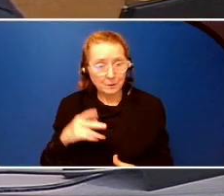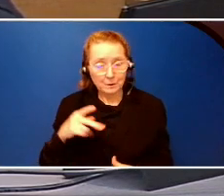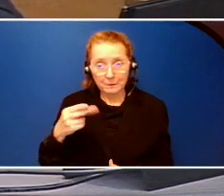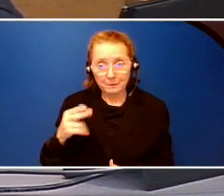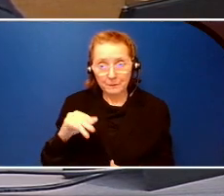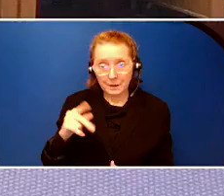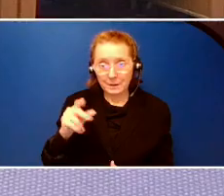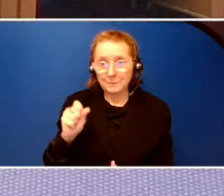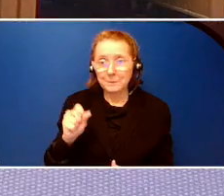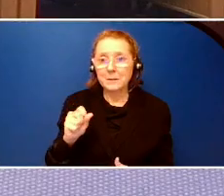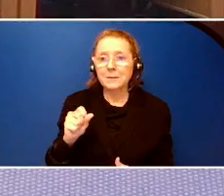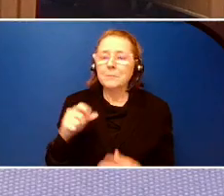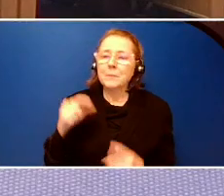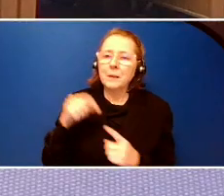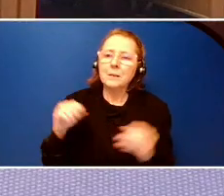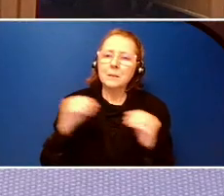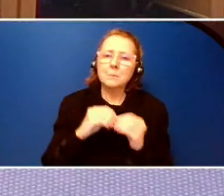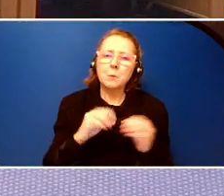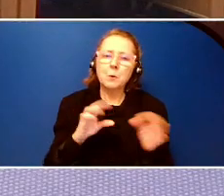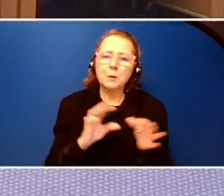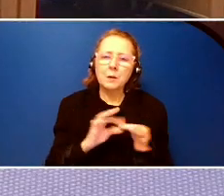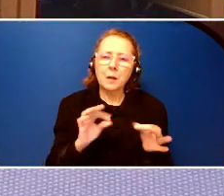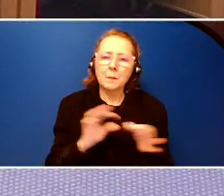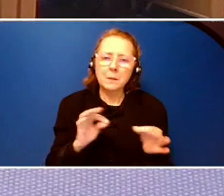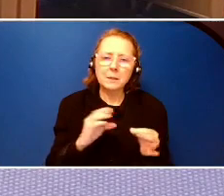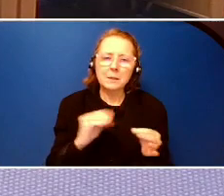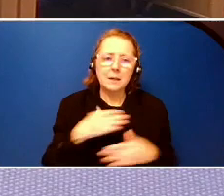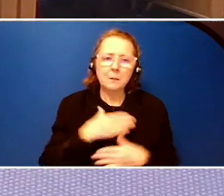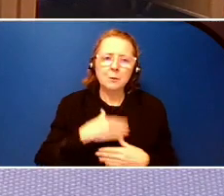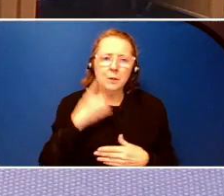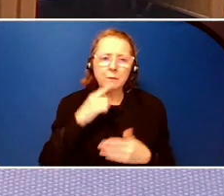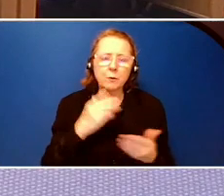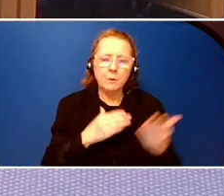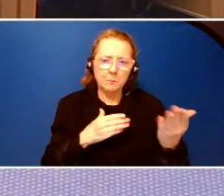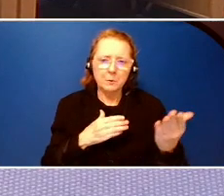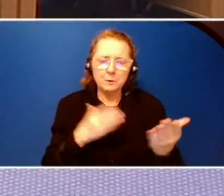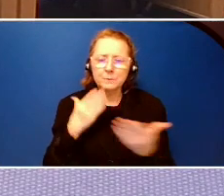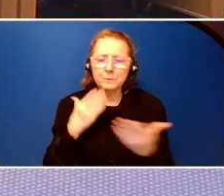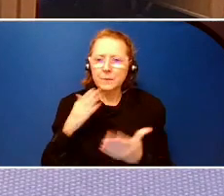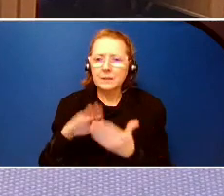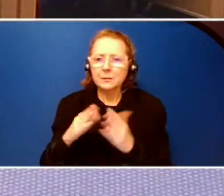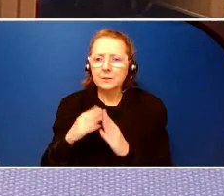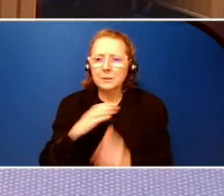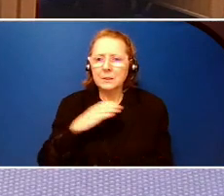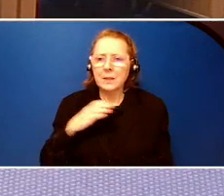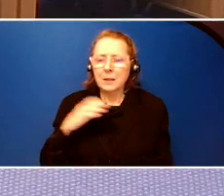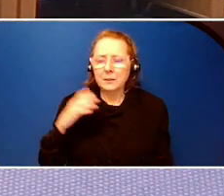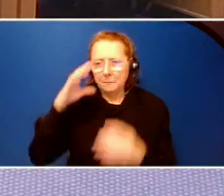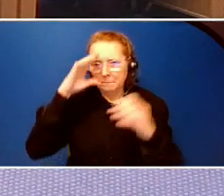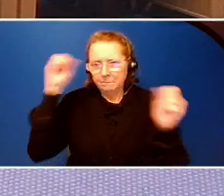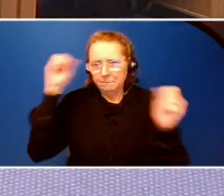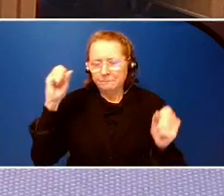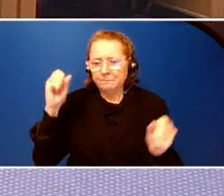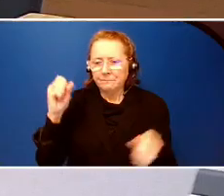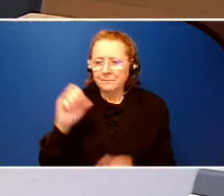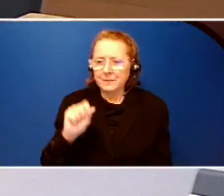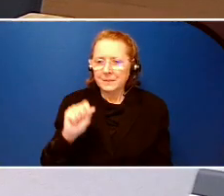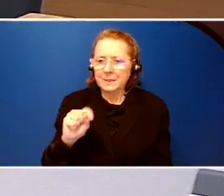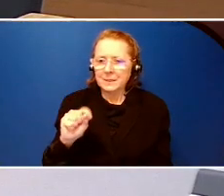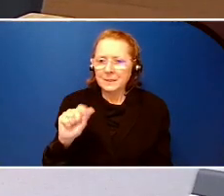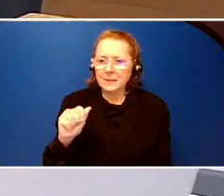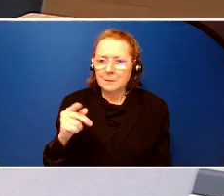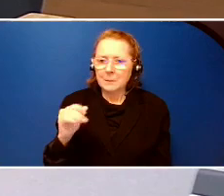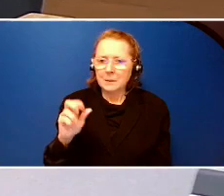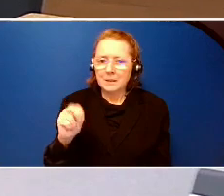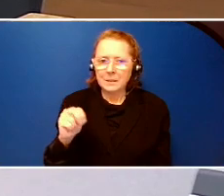this is more of a just comments and appreciation for the motion. Thank you, City Council President Virginia Stapleton, for this well-crafted motion. I wish I had